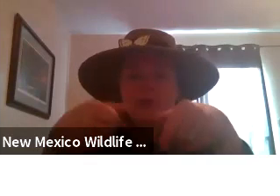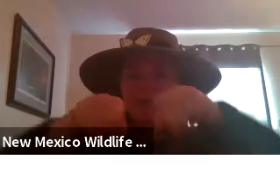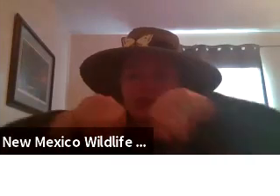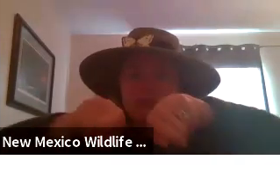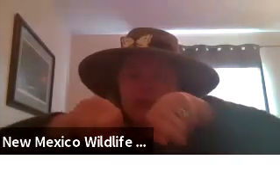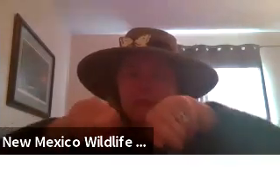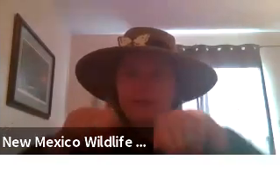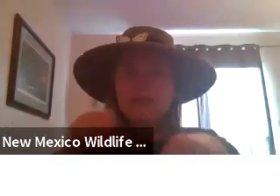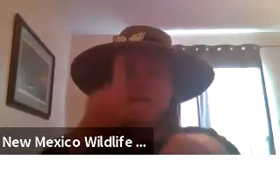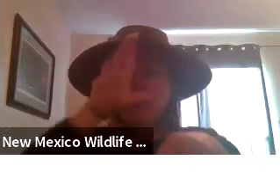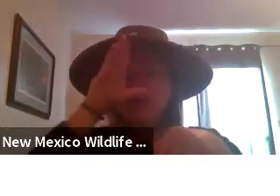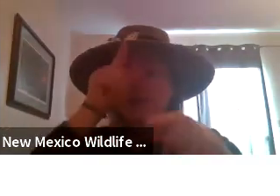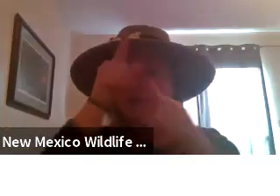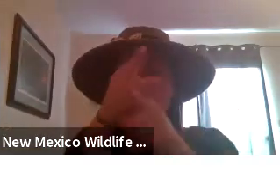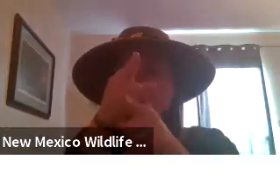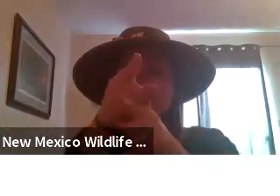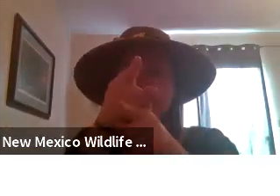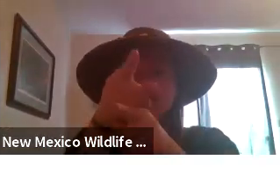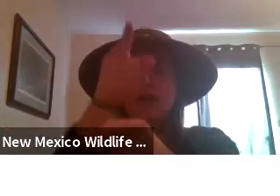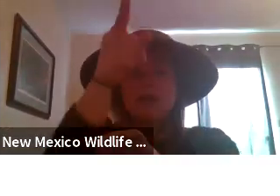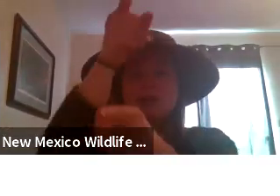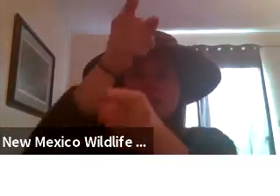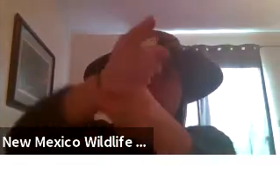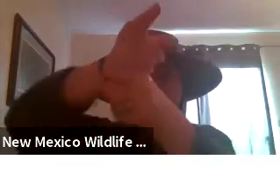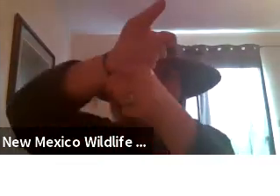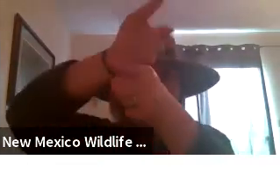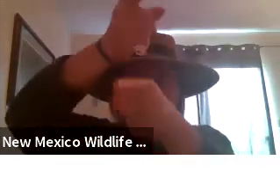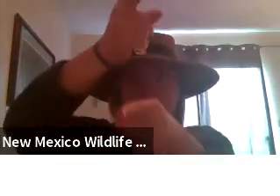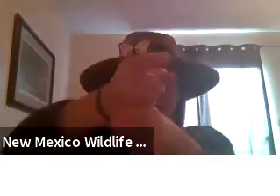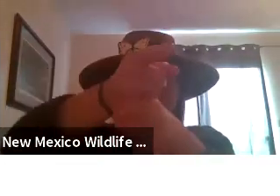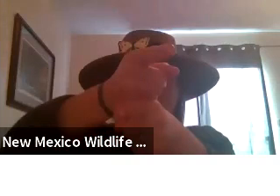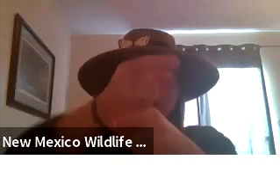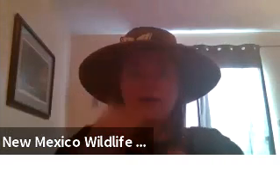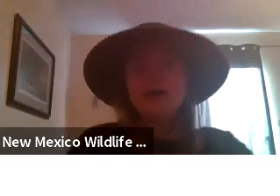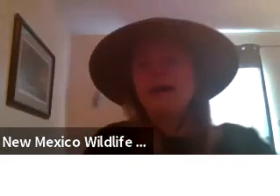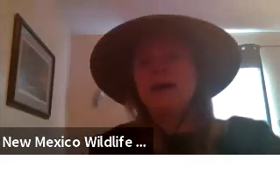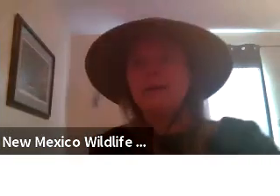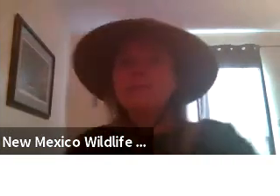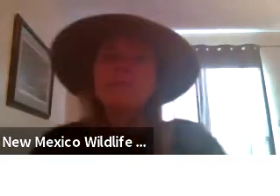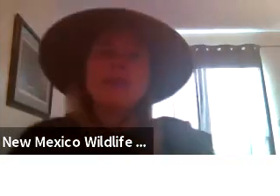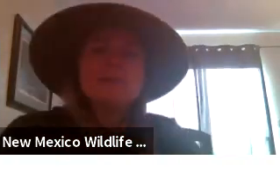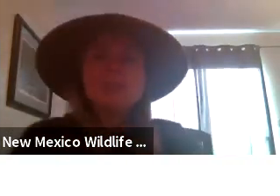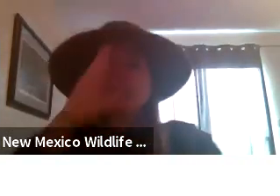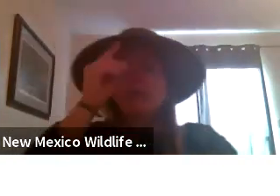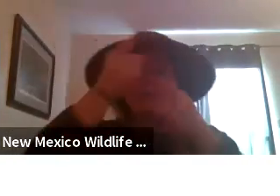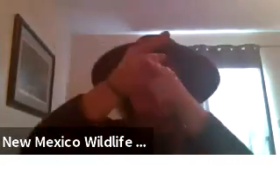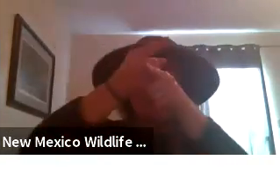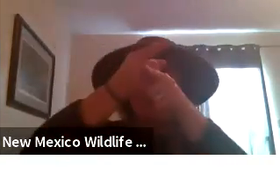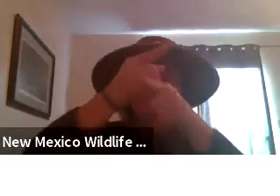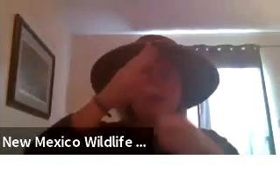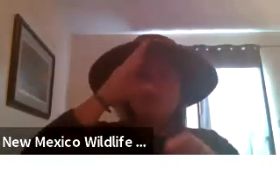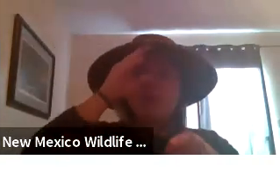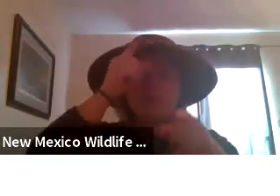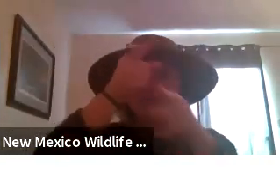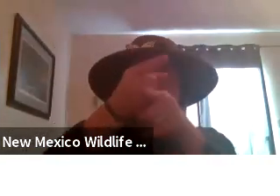brother, where you have to turn your wrists out, became brother. And you just put your hands on top like this. It's much easier.